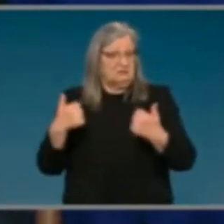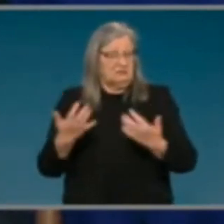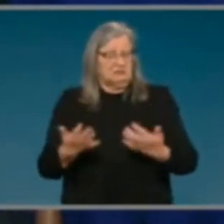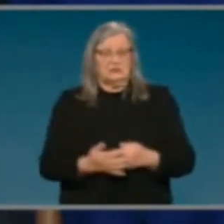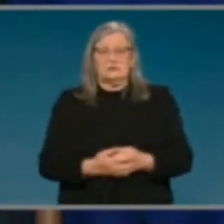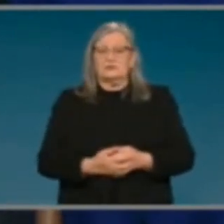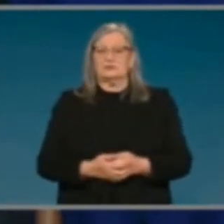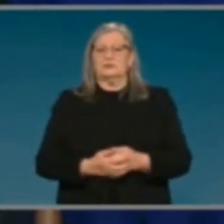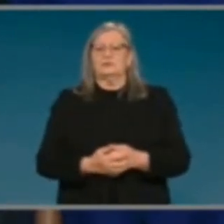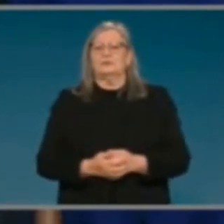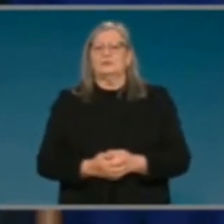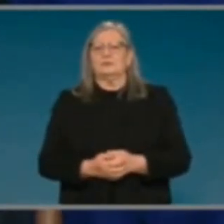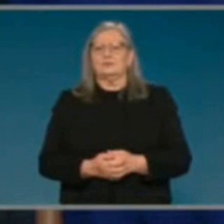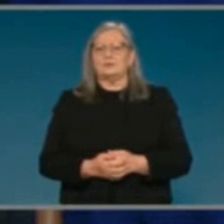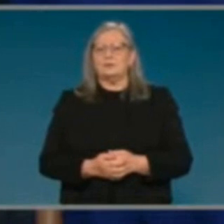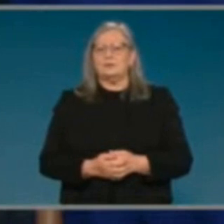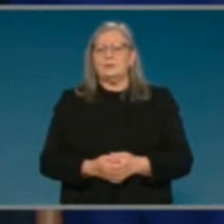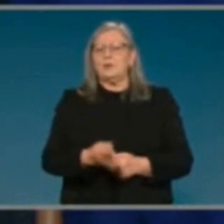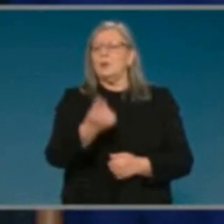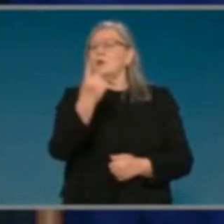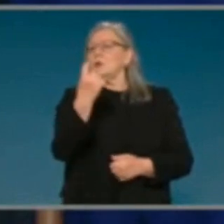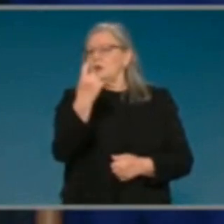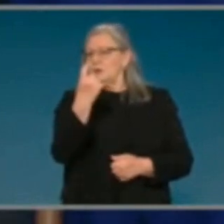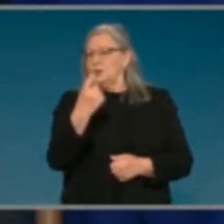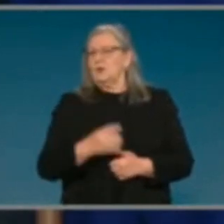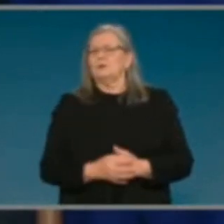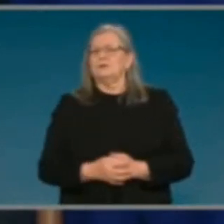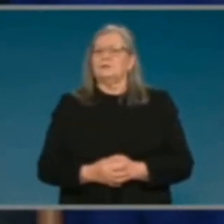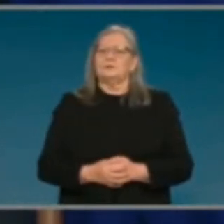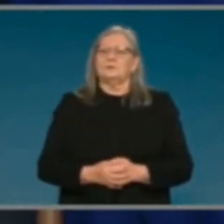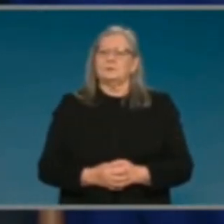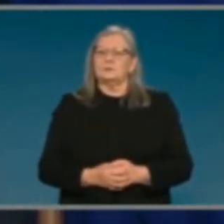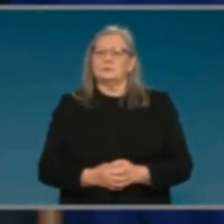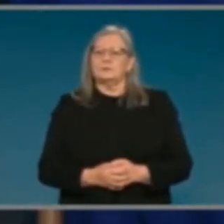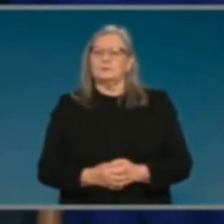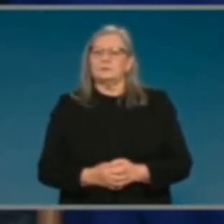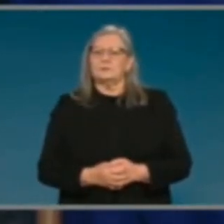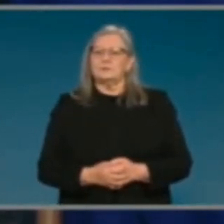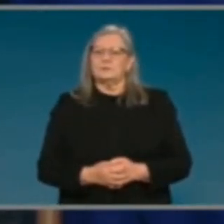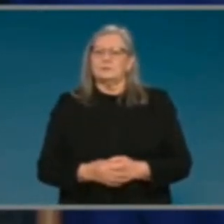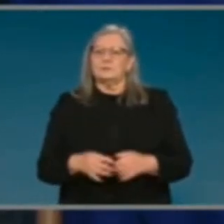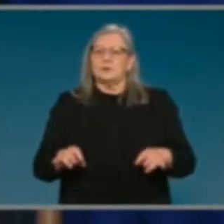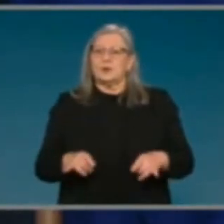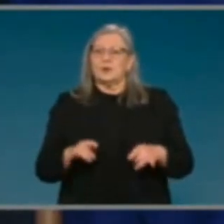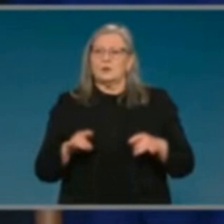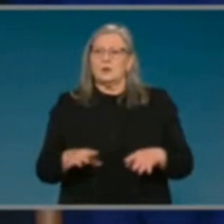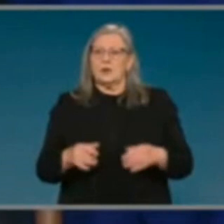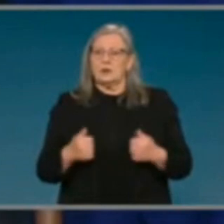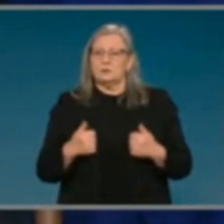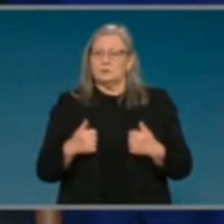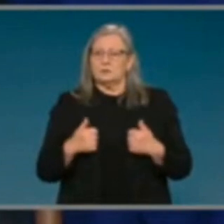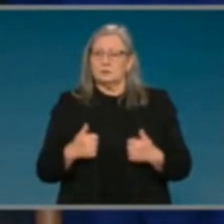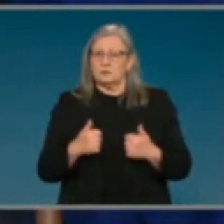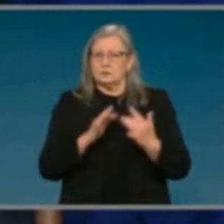pass to questions would be, I'll pass back to the Minister, is that we are very well connected internationally. We're getting information directly from the World